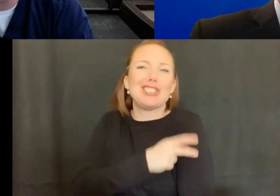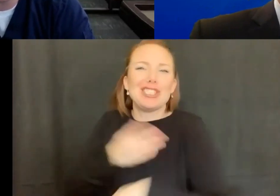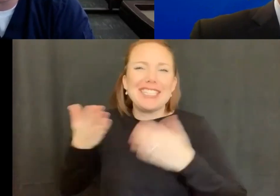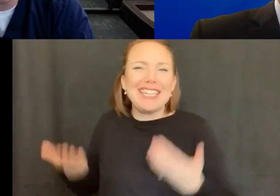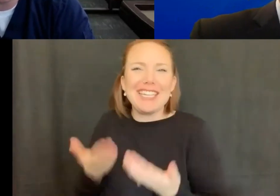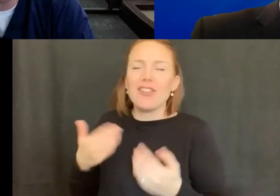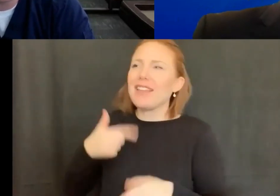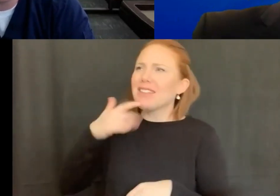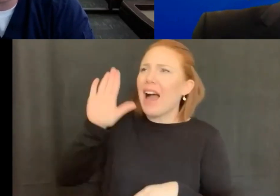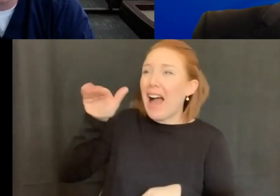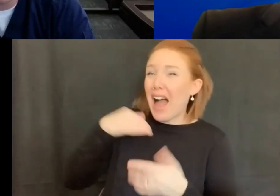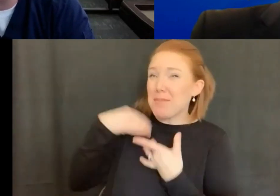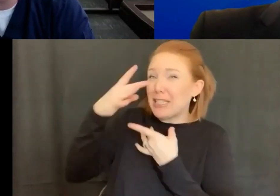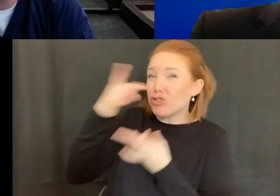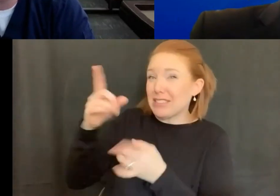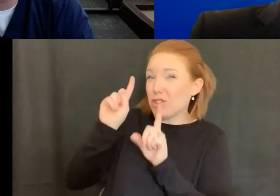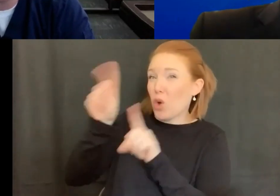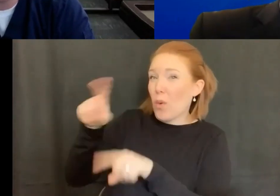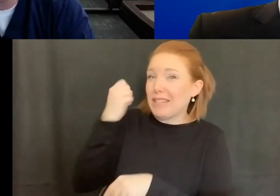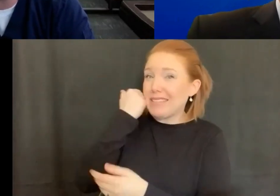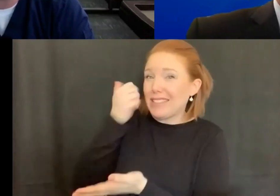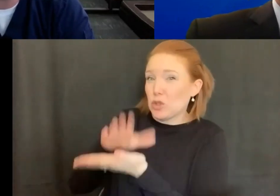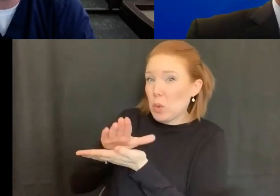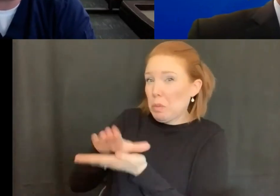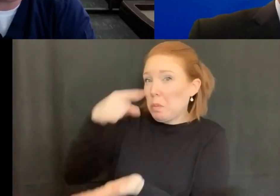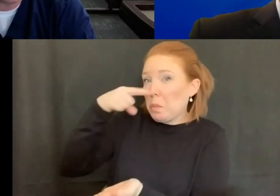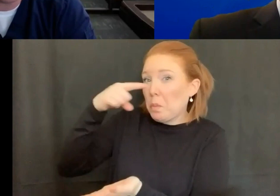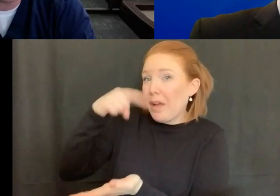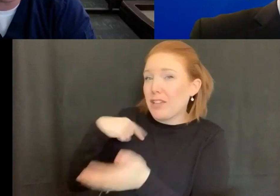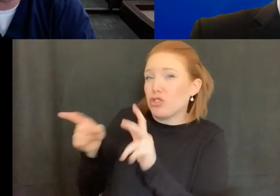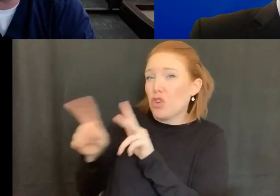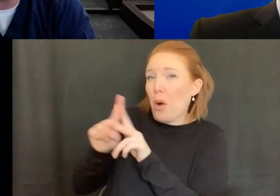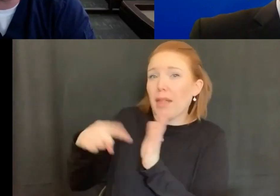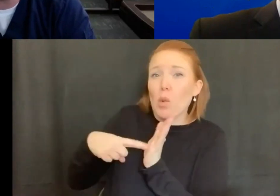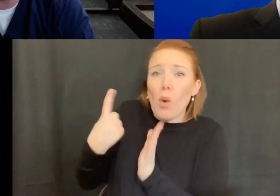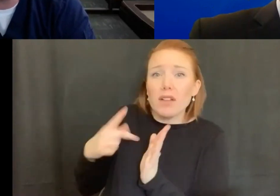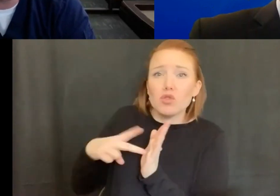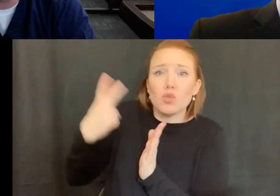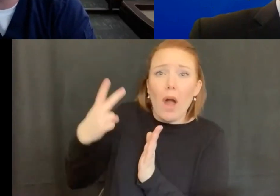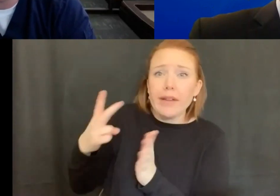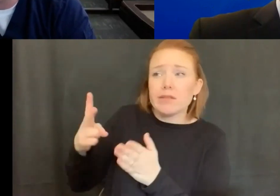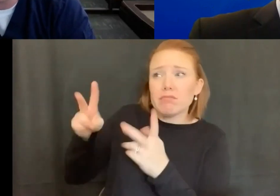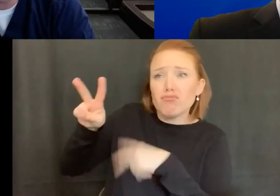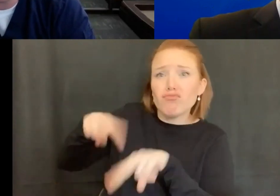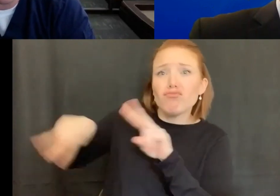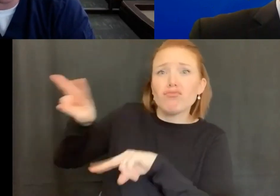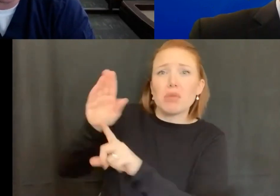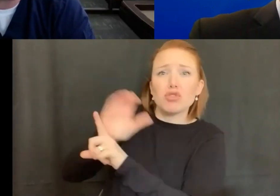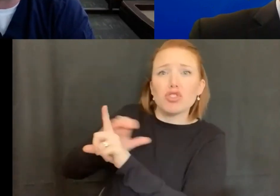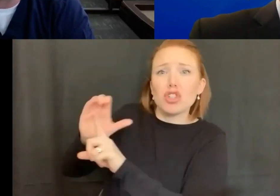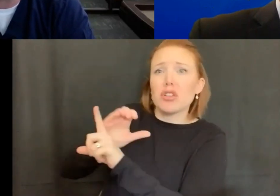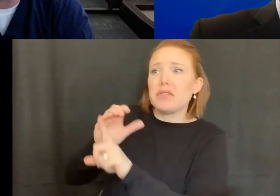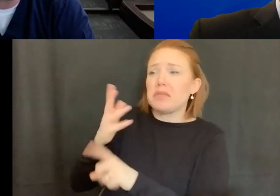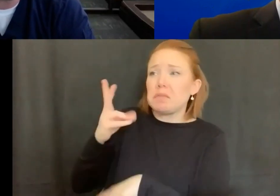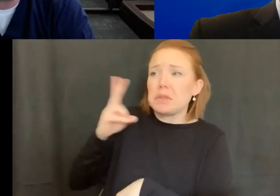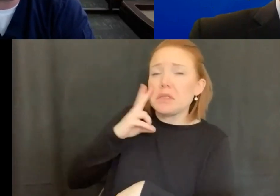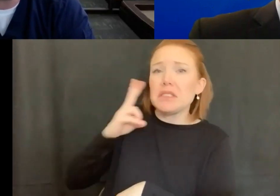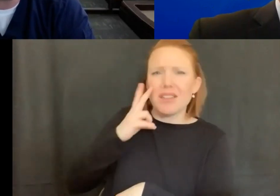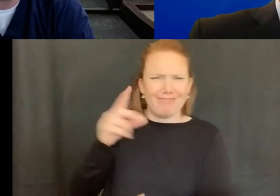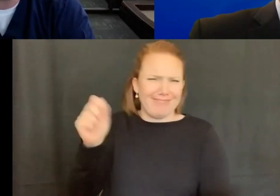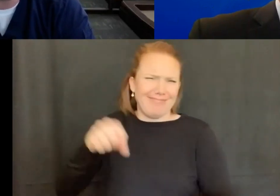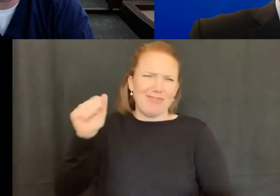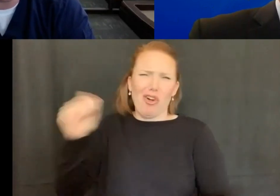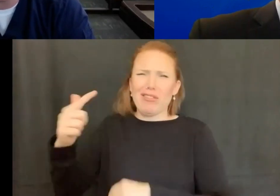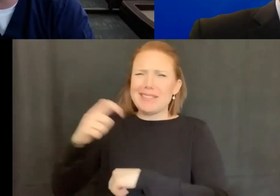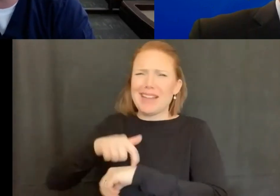to dental school. Do you mind if I come by at least once or a few times and see what it's like? That happens all the time, or college students often ask